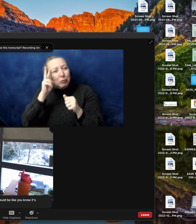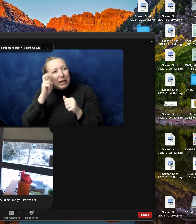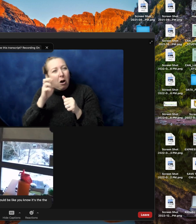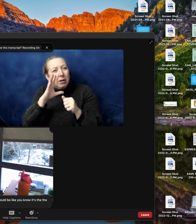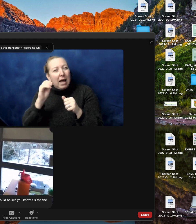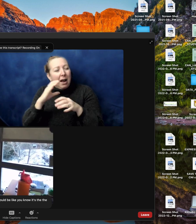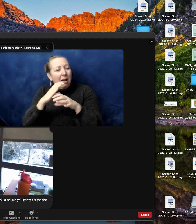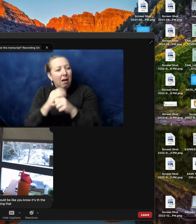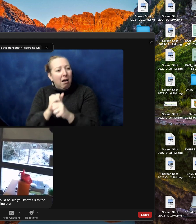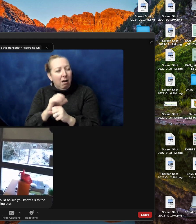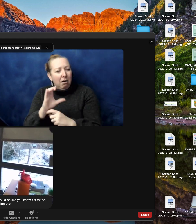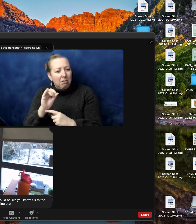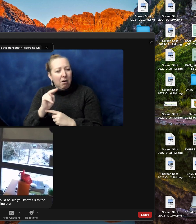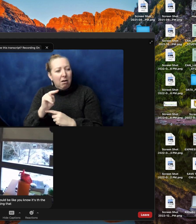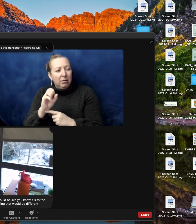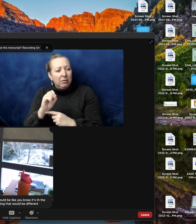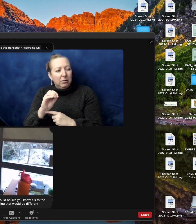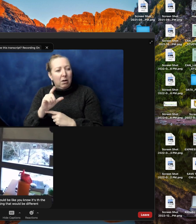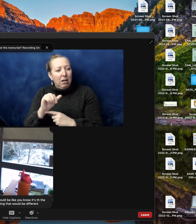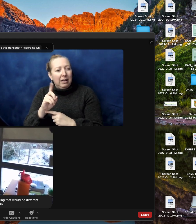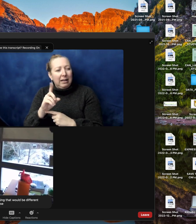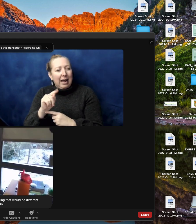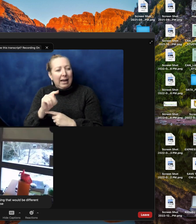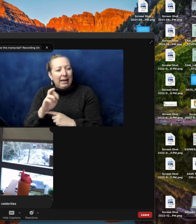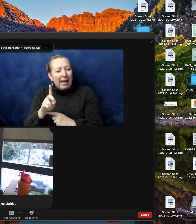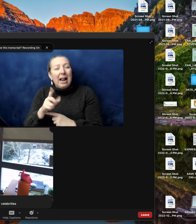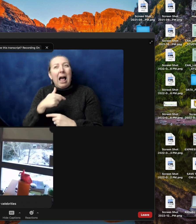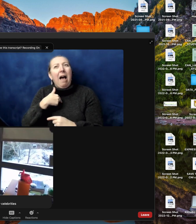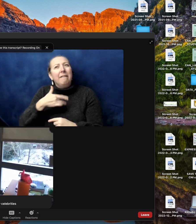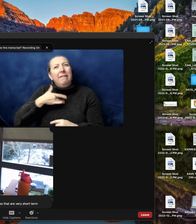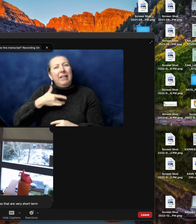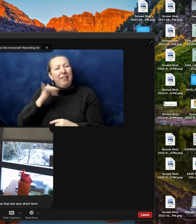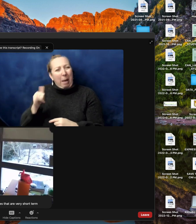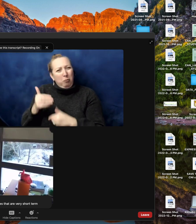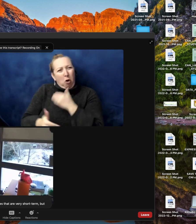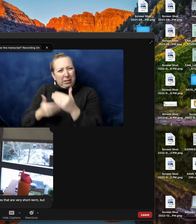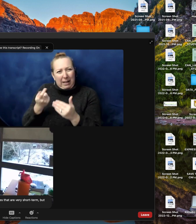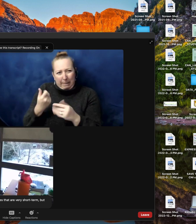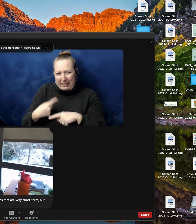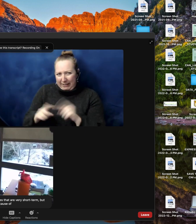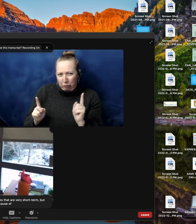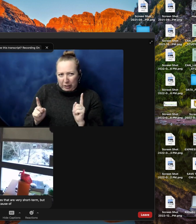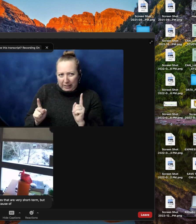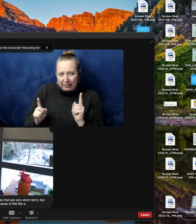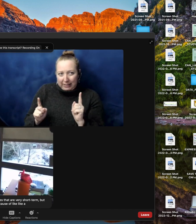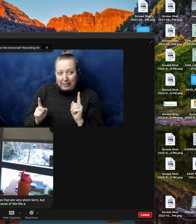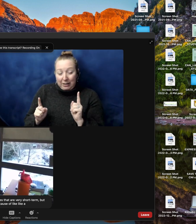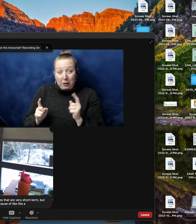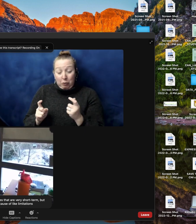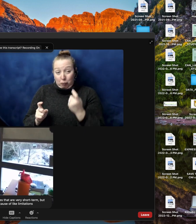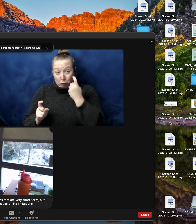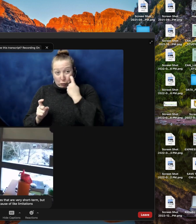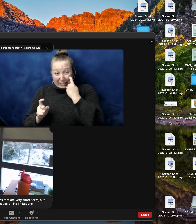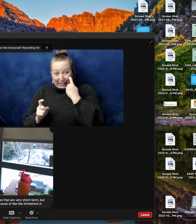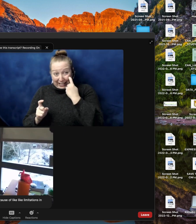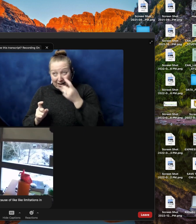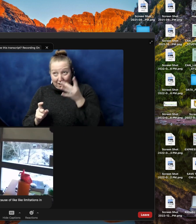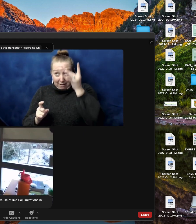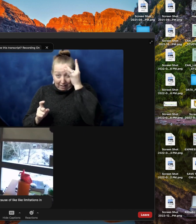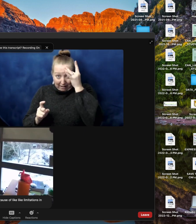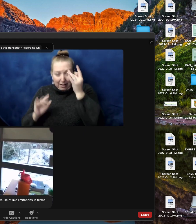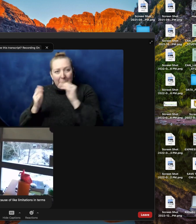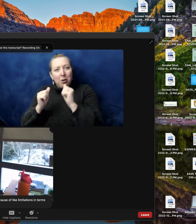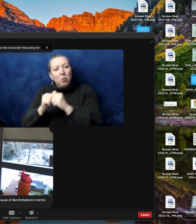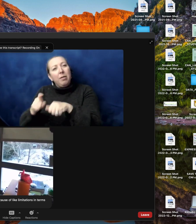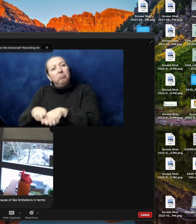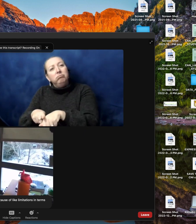process of changing them would be different compared to these memories that are very short term. But unfortunately, because of like limitations in terms of like the time we had, and we